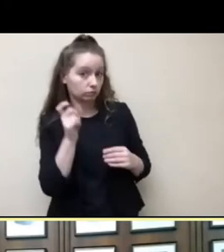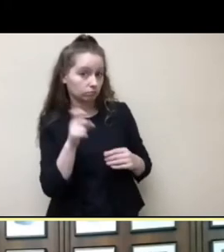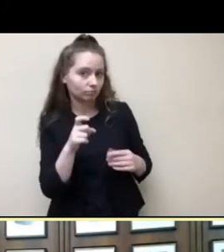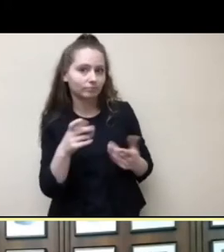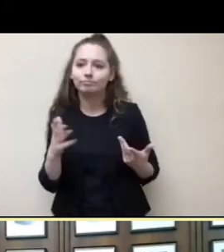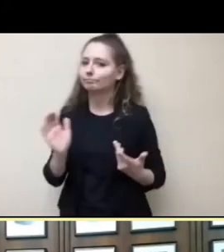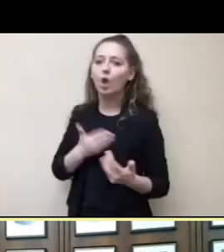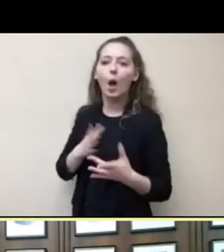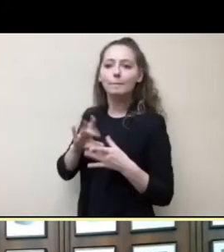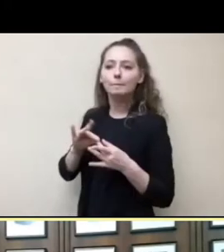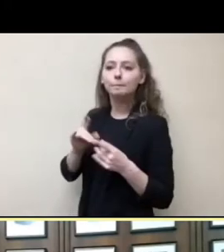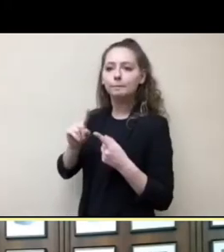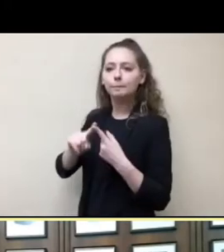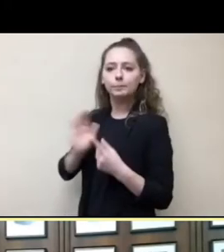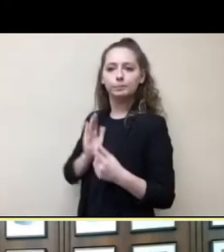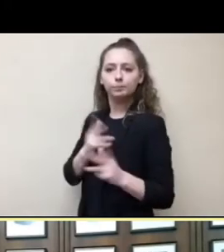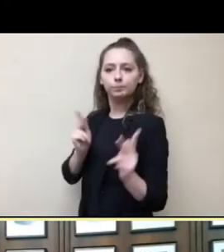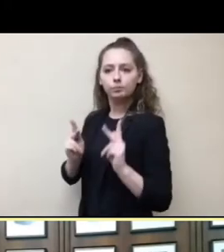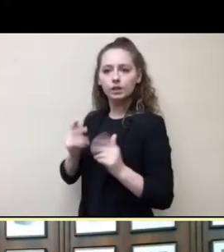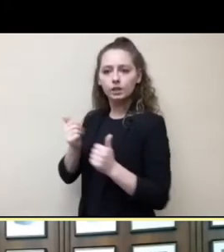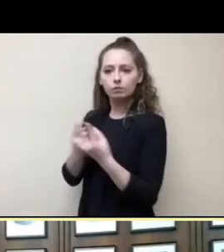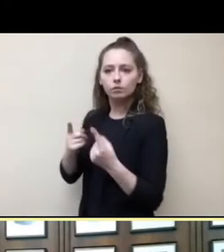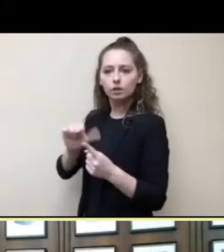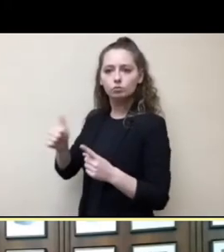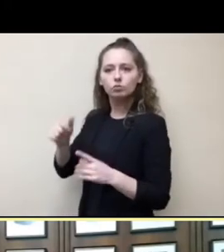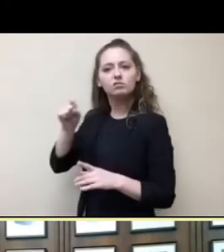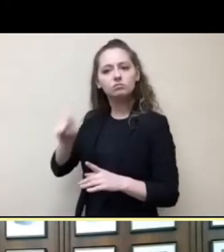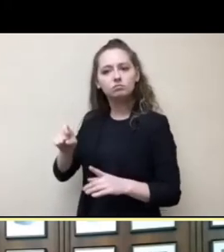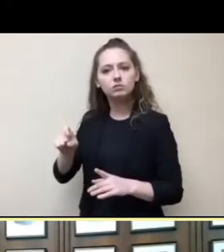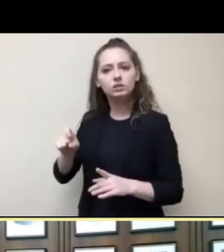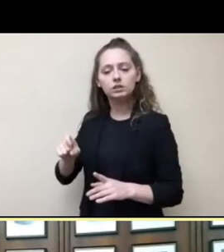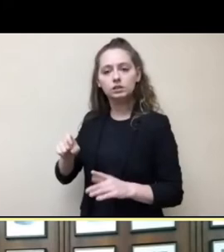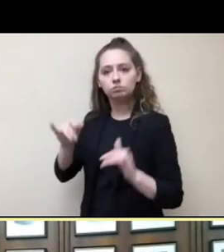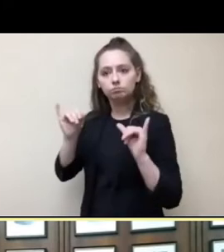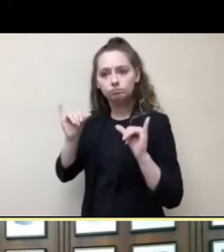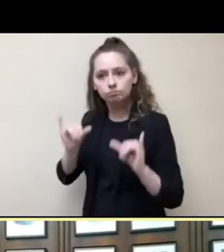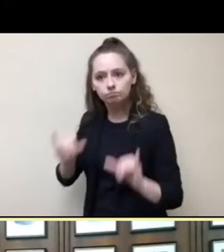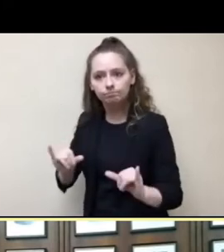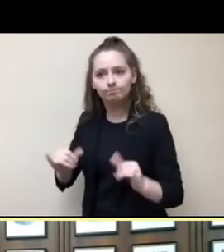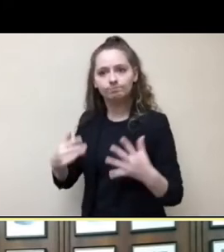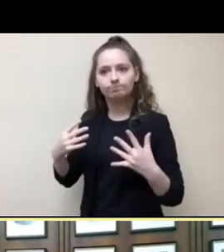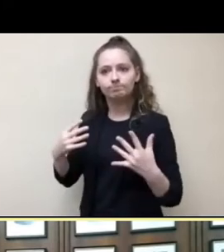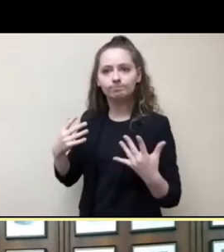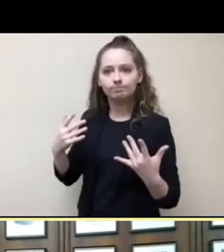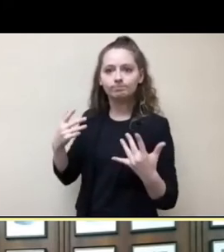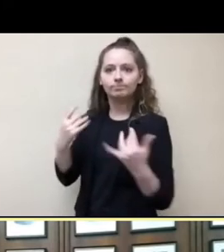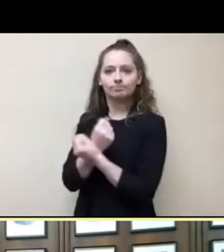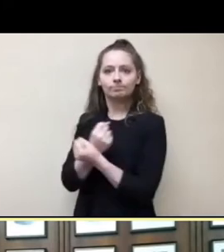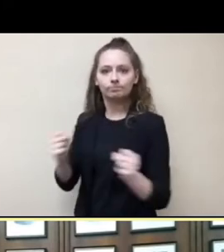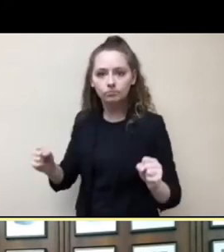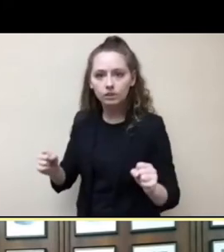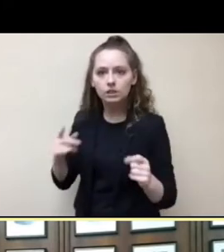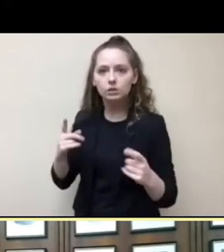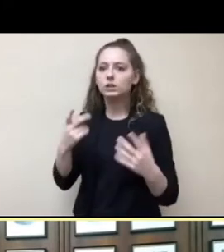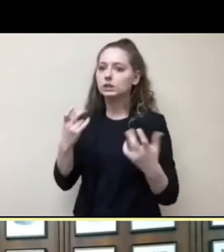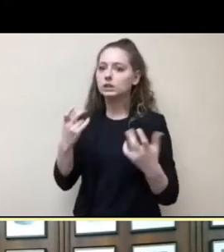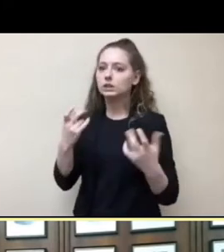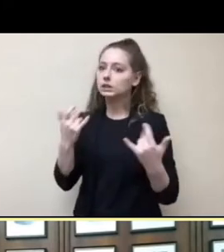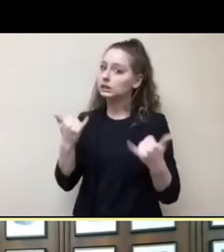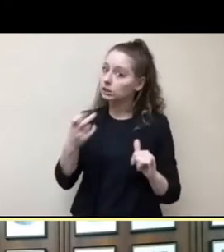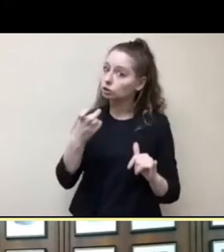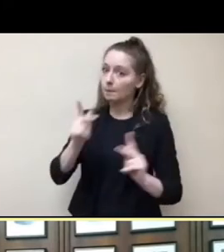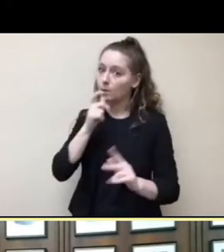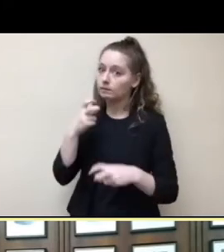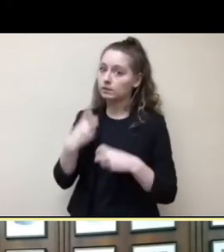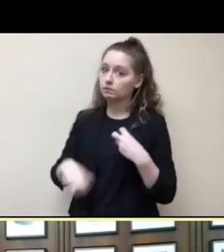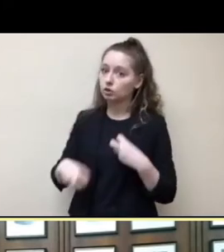our people and to everybody else is we just need to stay vigilant. We still obviously are transporting people that have difficulty breathing, as